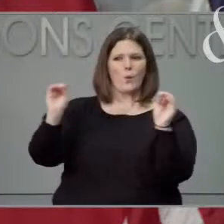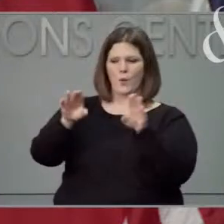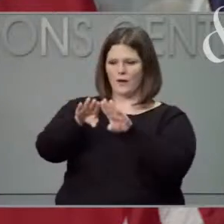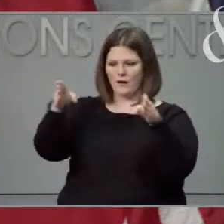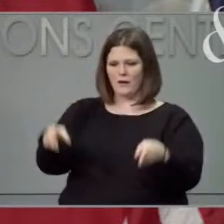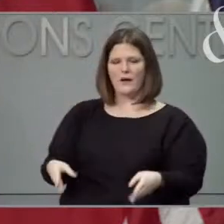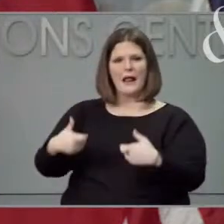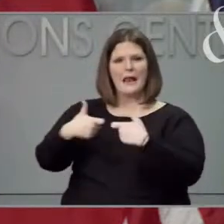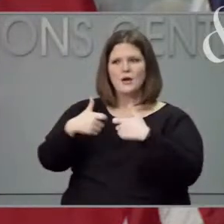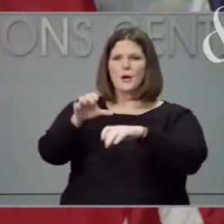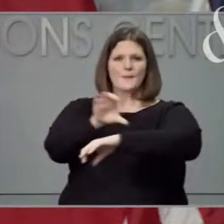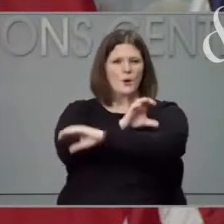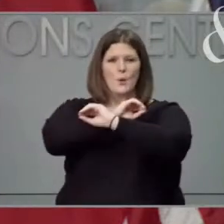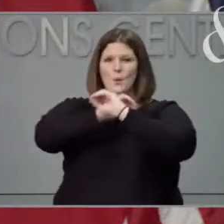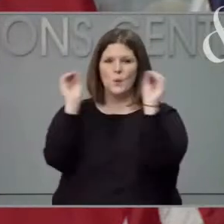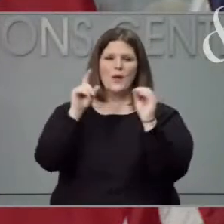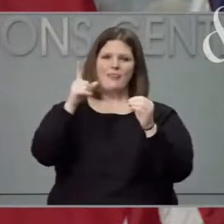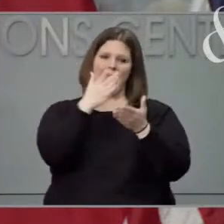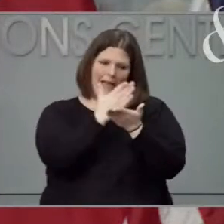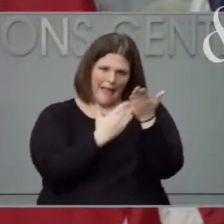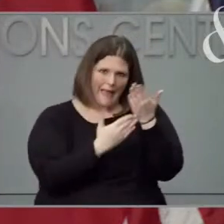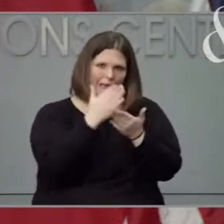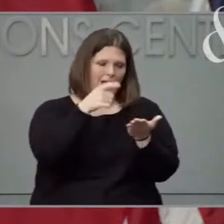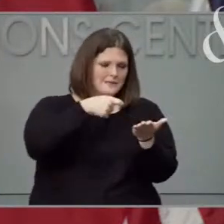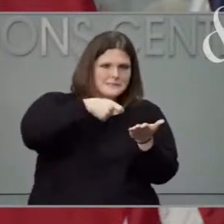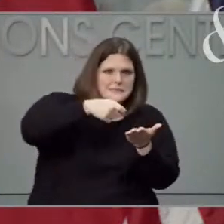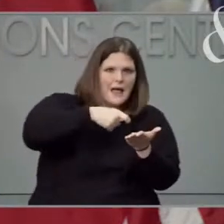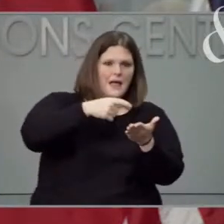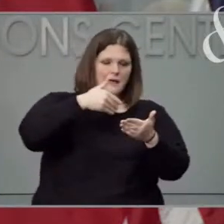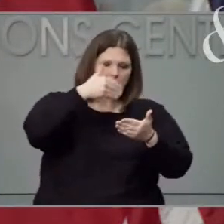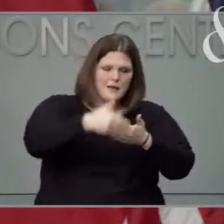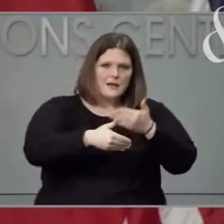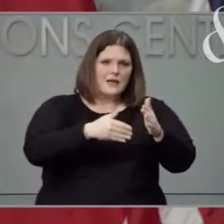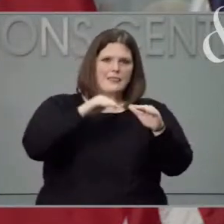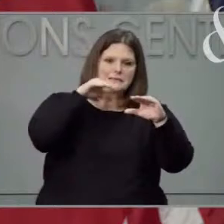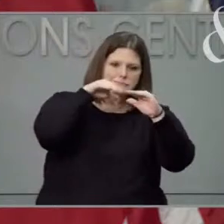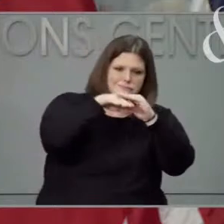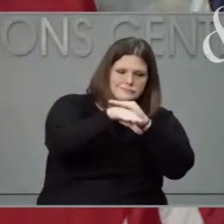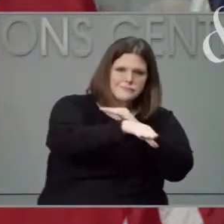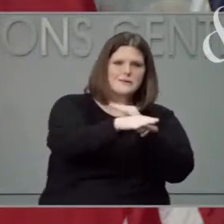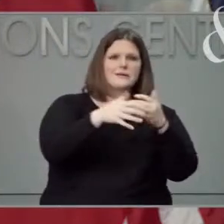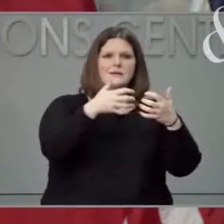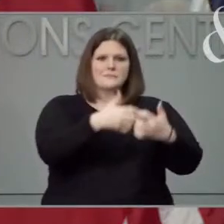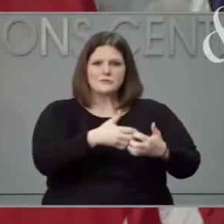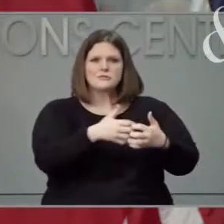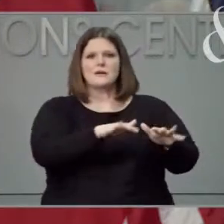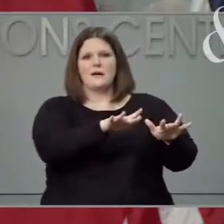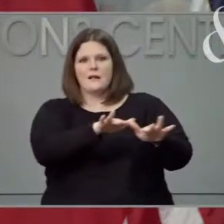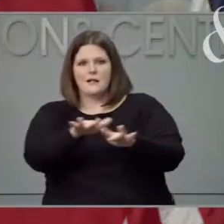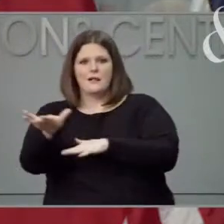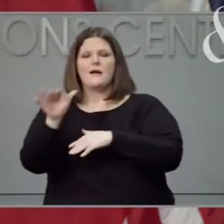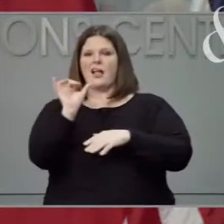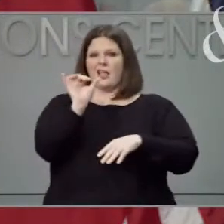books. So they have to scan each poll book form. And then in terms of the ballots, we certainly have to